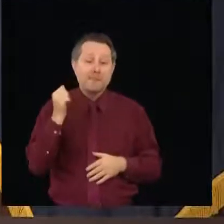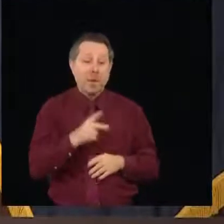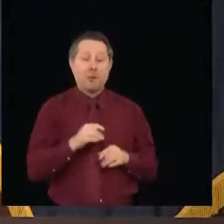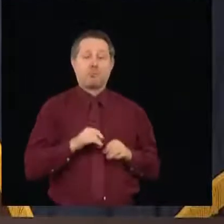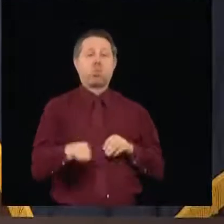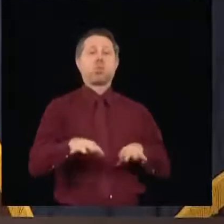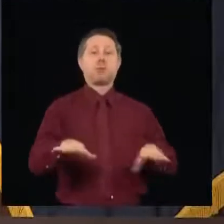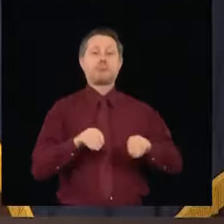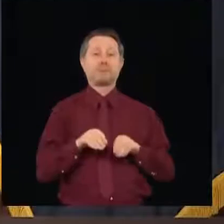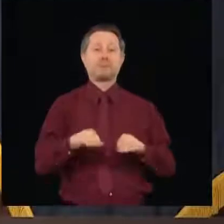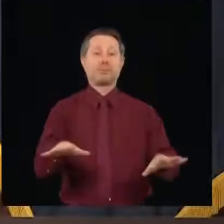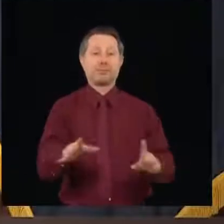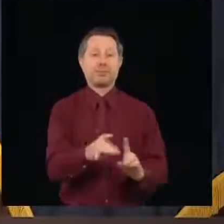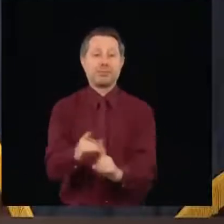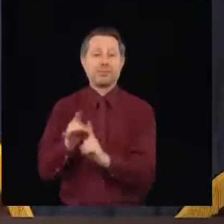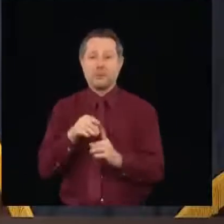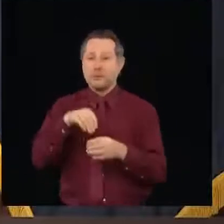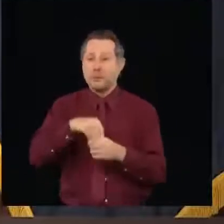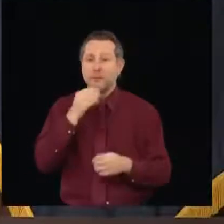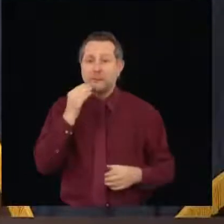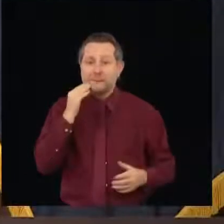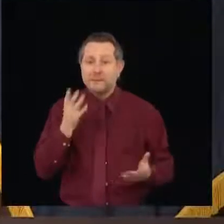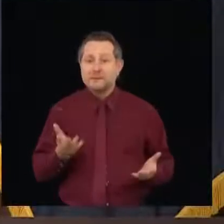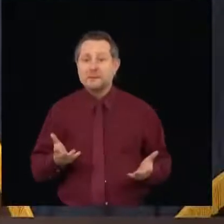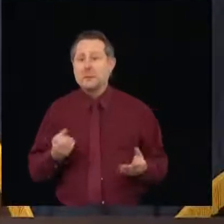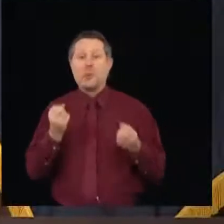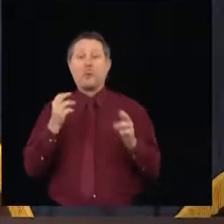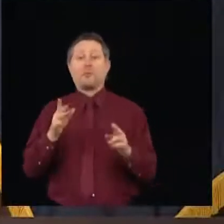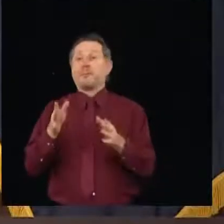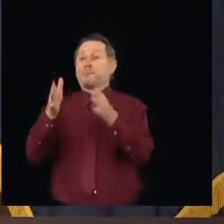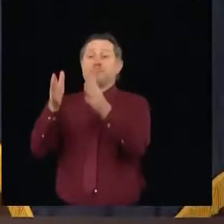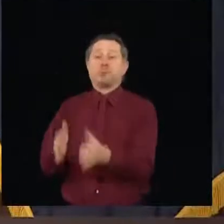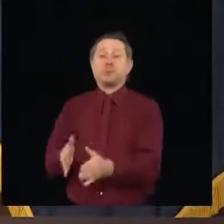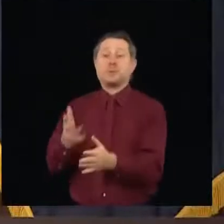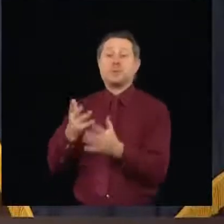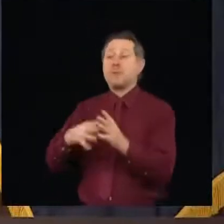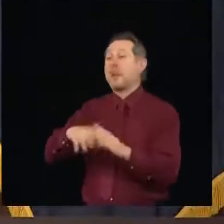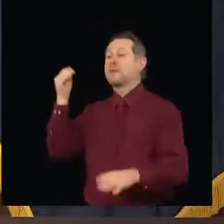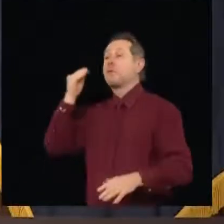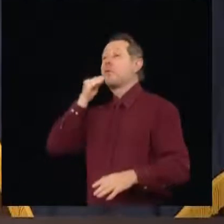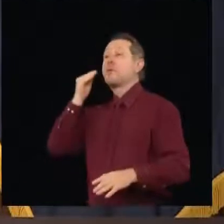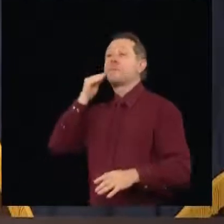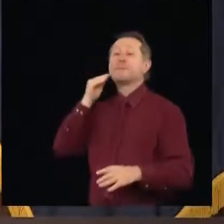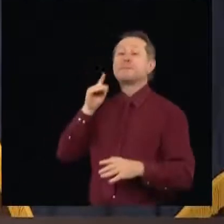or the person who went out of their home, not to work,